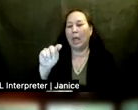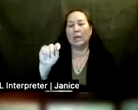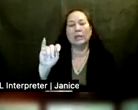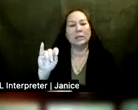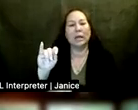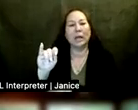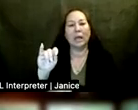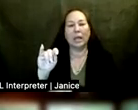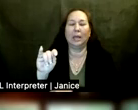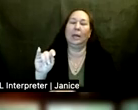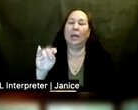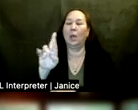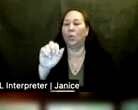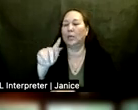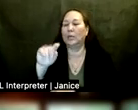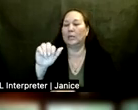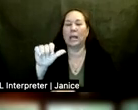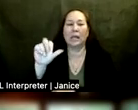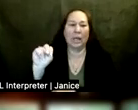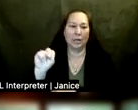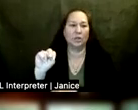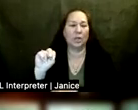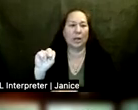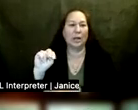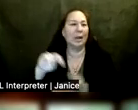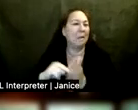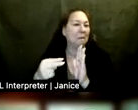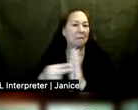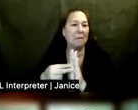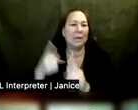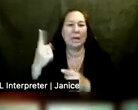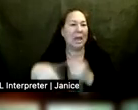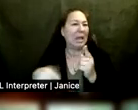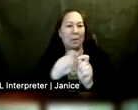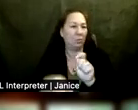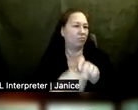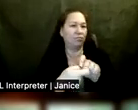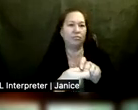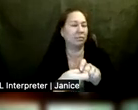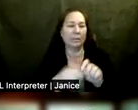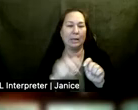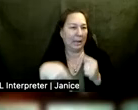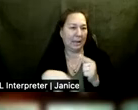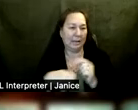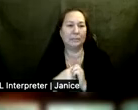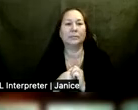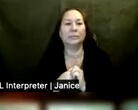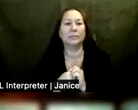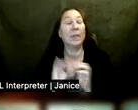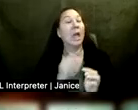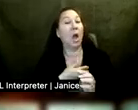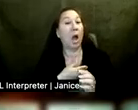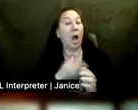Labor Standards Act. I want to focus a little bit or talk a little bit about that. Our office has been